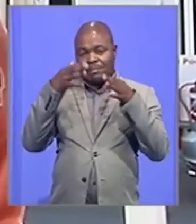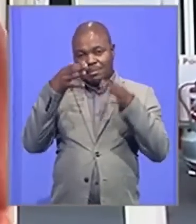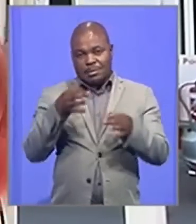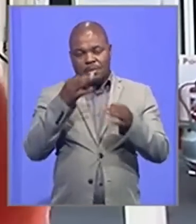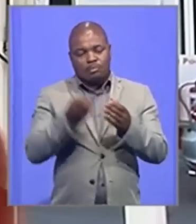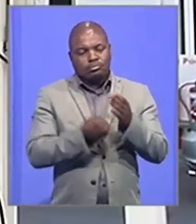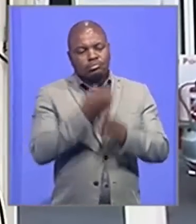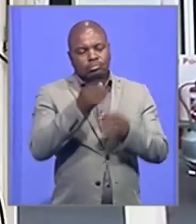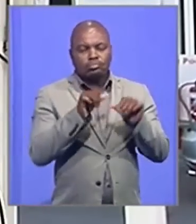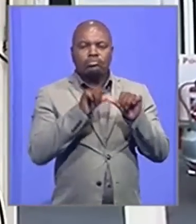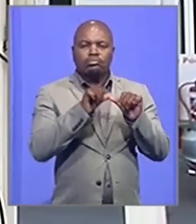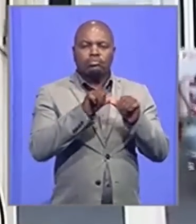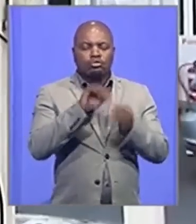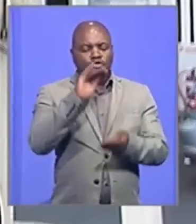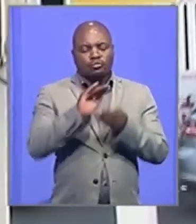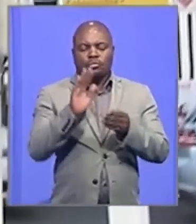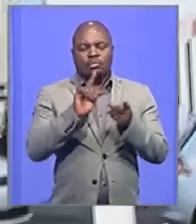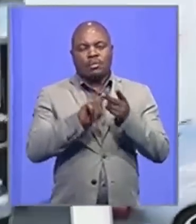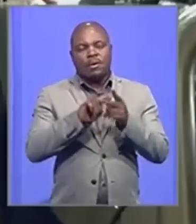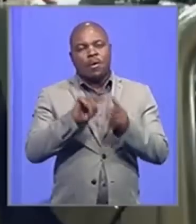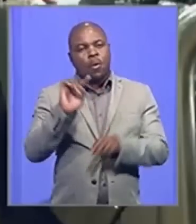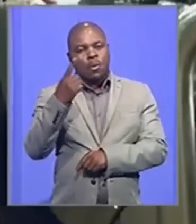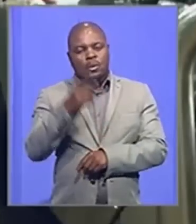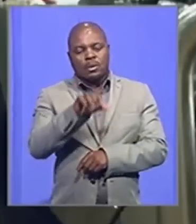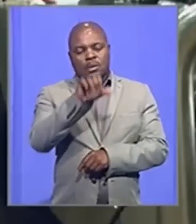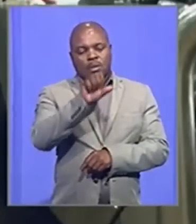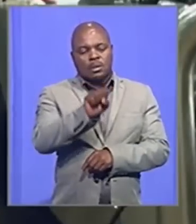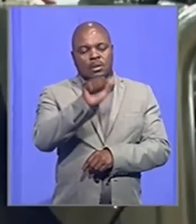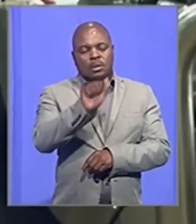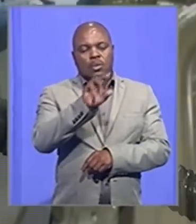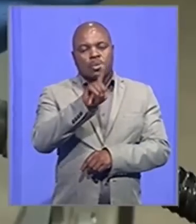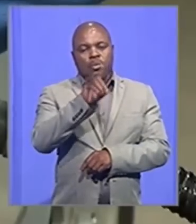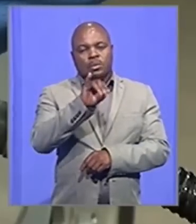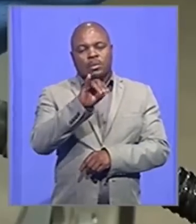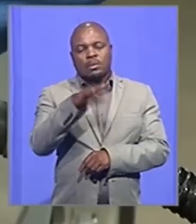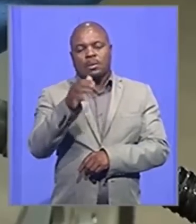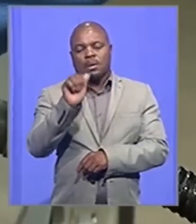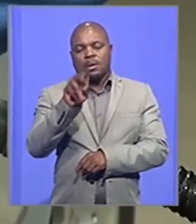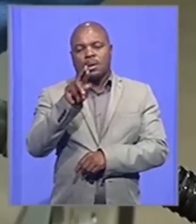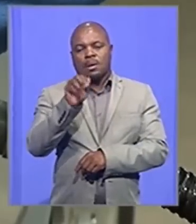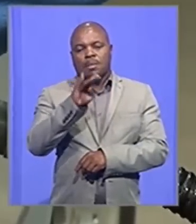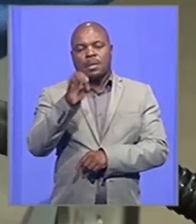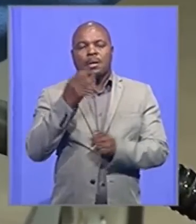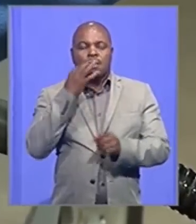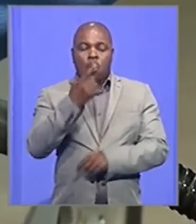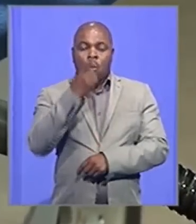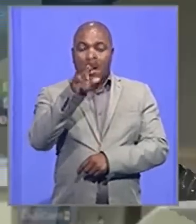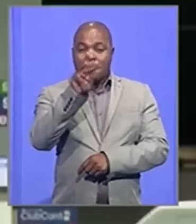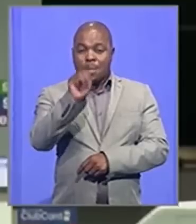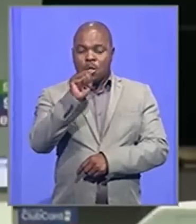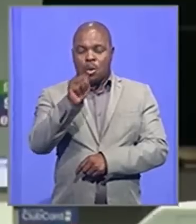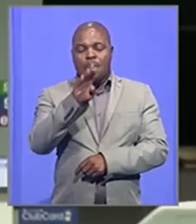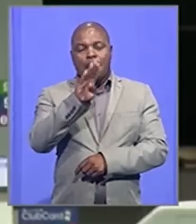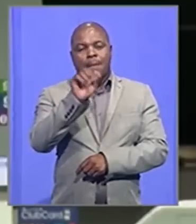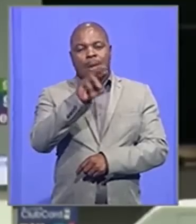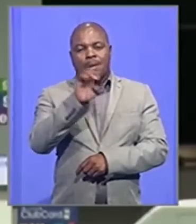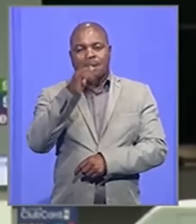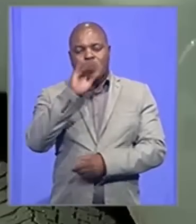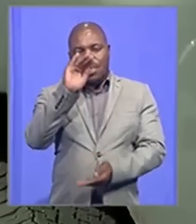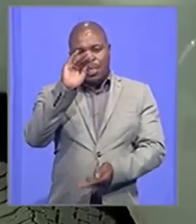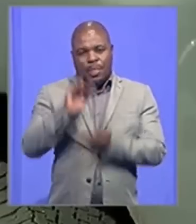tlhagiso ya oli ntle fela kwa Saudi Arabia eo e sweditseng go kgaola tlhagiso ka dibarele di le milione ka letsatsi mme le dumela